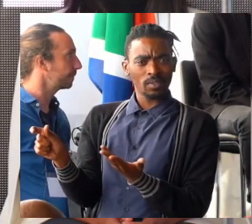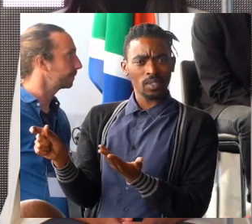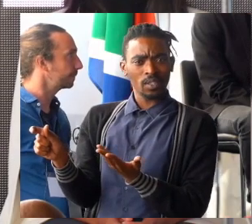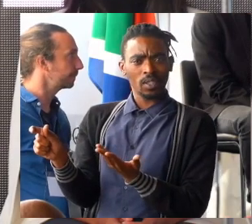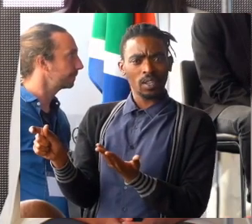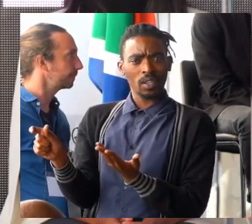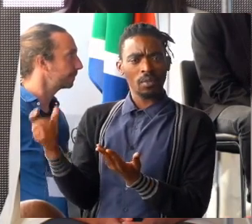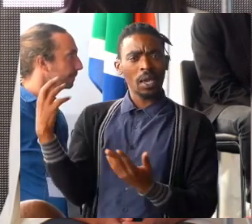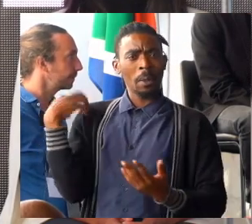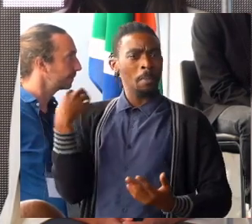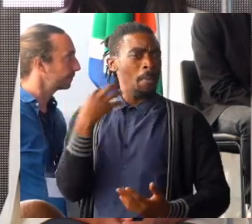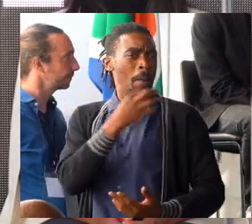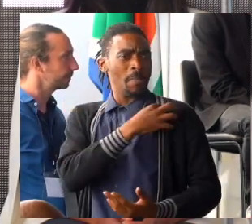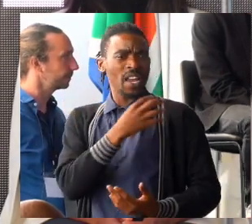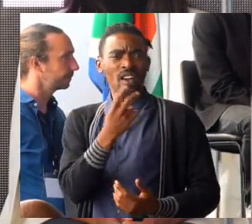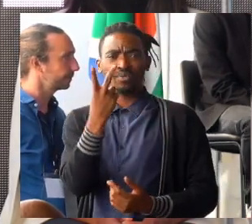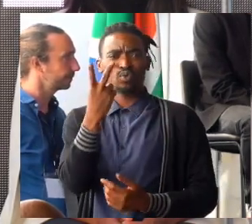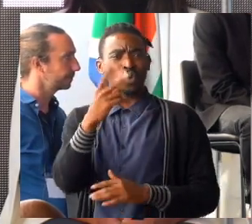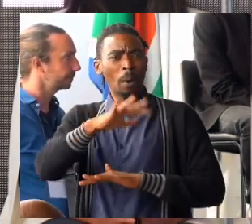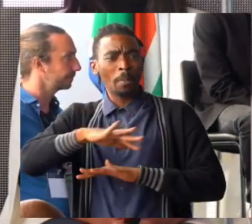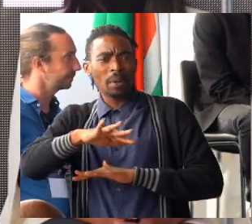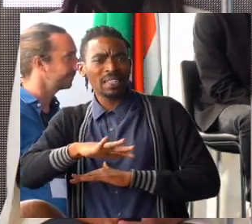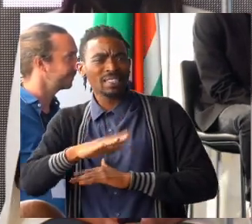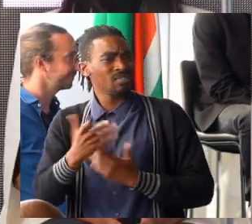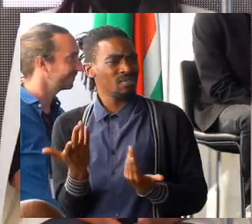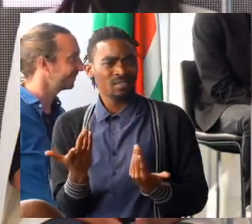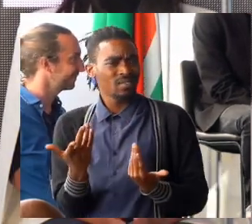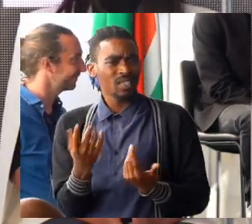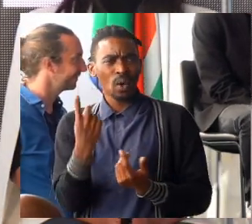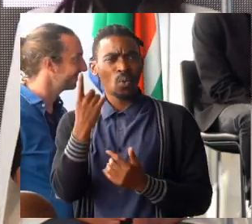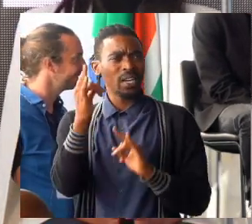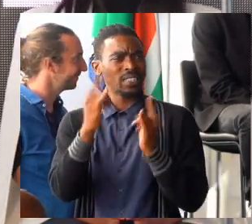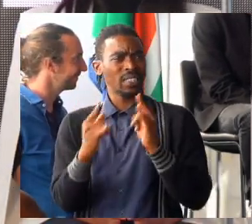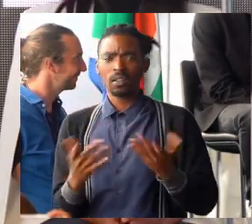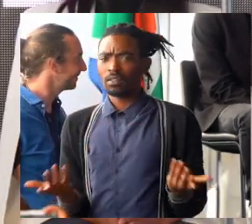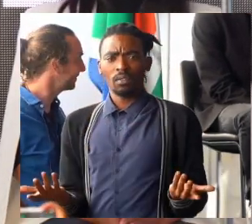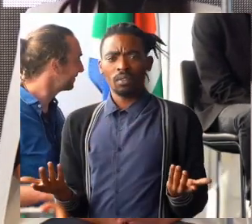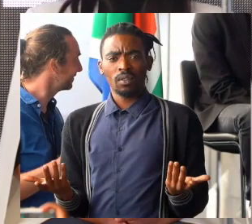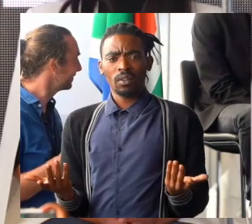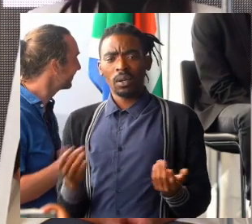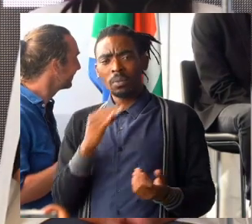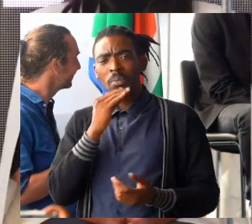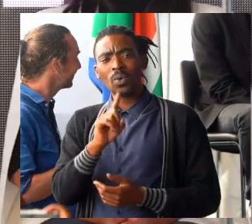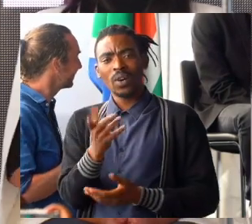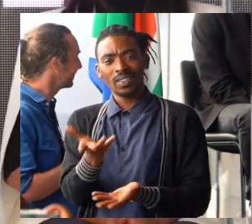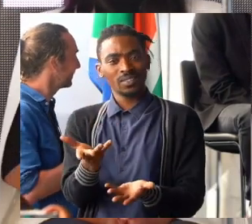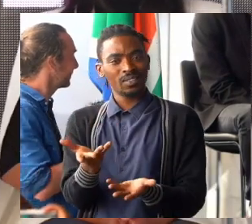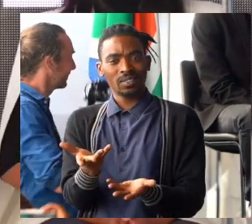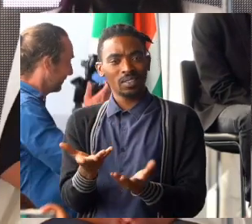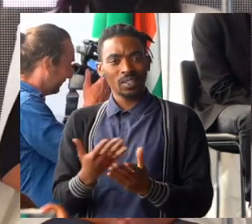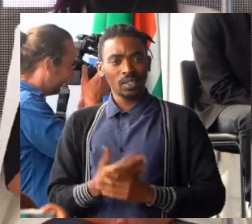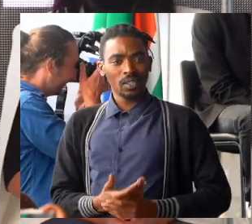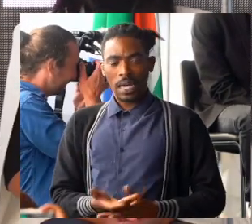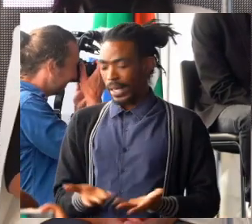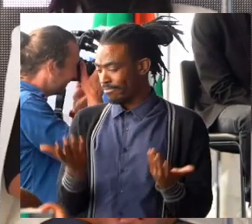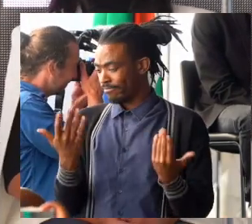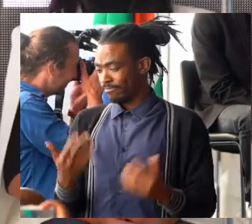of two places in one term. Come on, come on, come